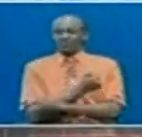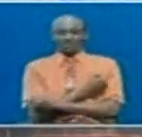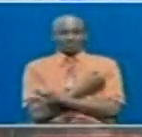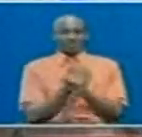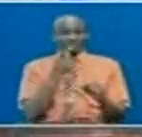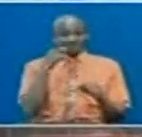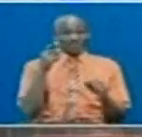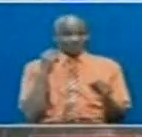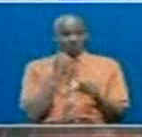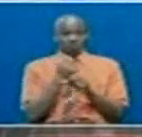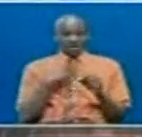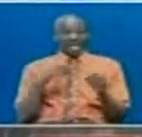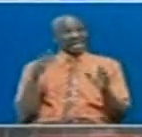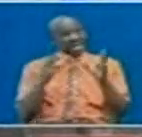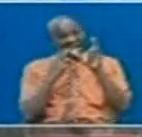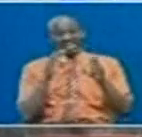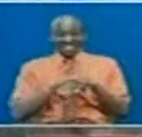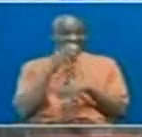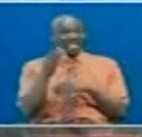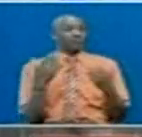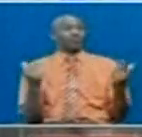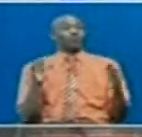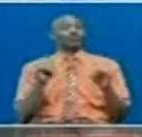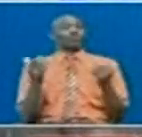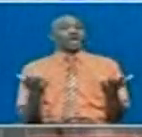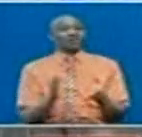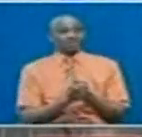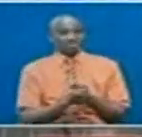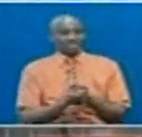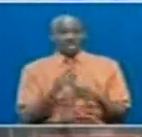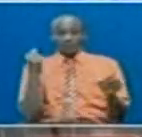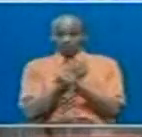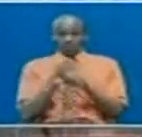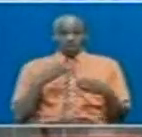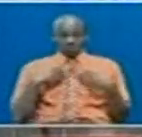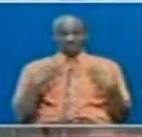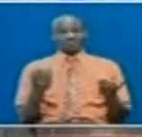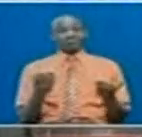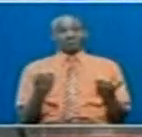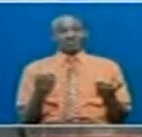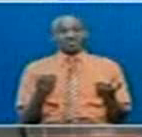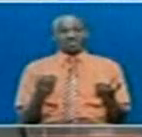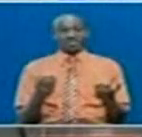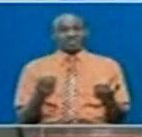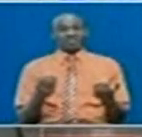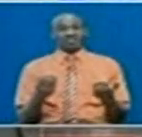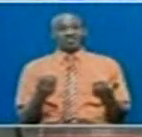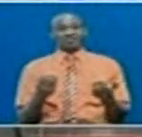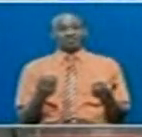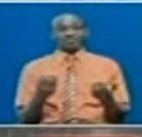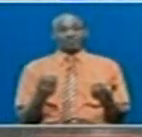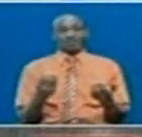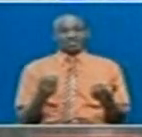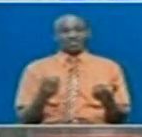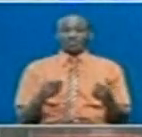can have the sophisticated arms that they normally have. There's no way they can attract people